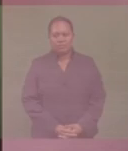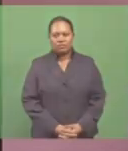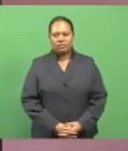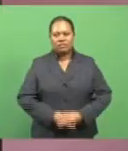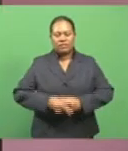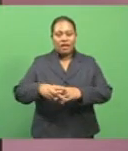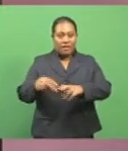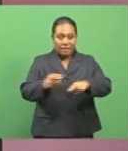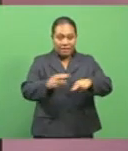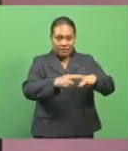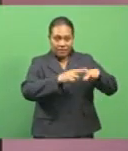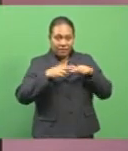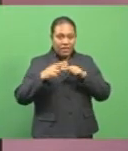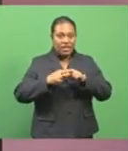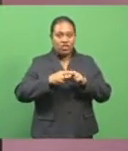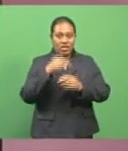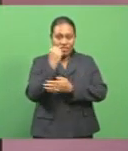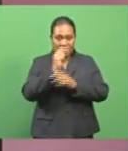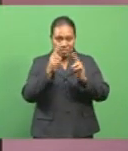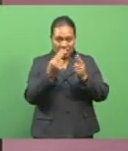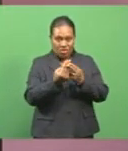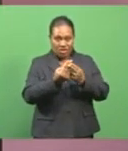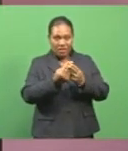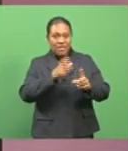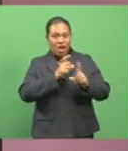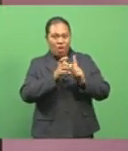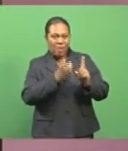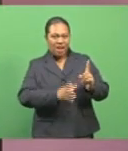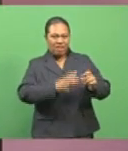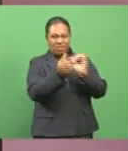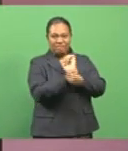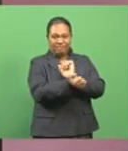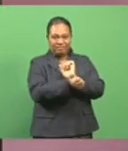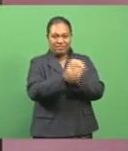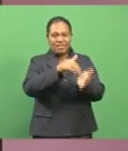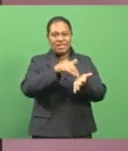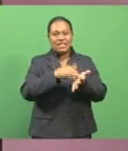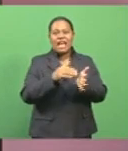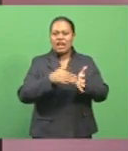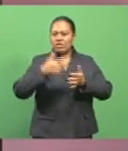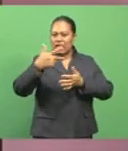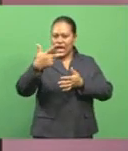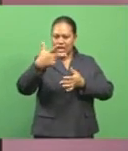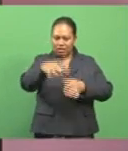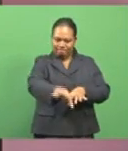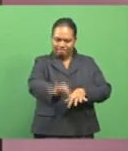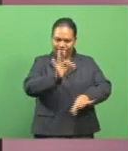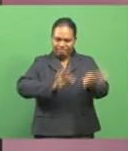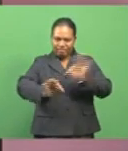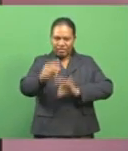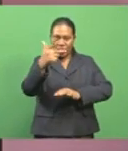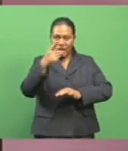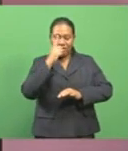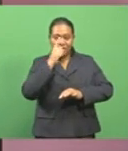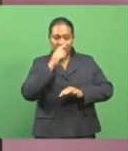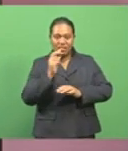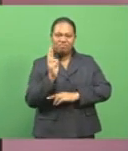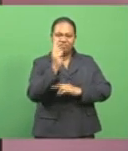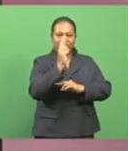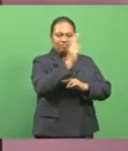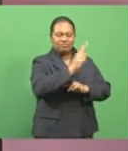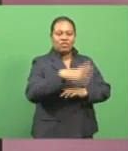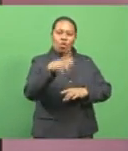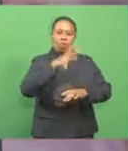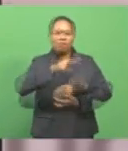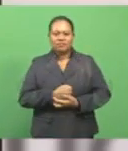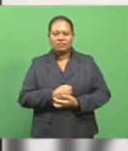Fiji Rugby Union Chair Commander Francis Keane is one of the 8 nominees for the 7 available positions on the World Rugby